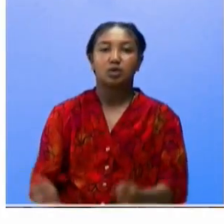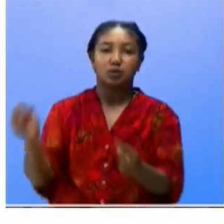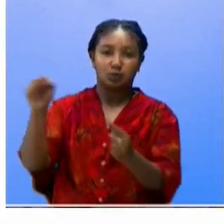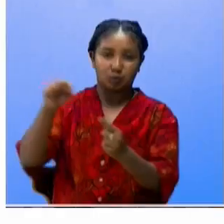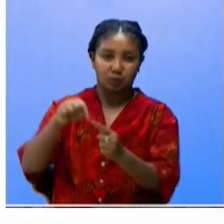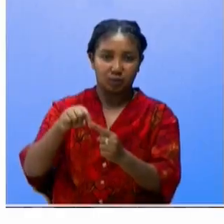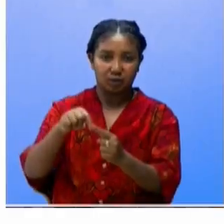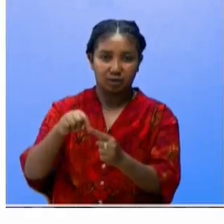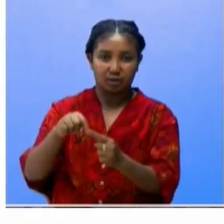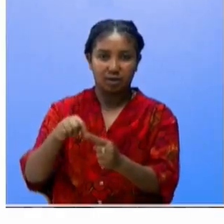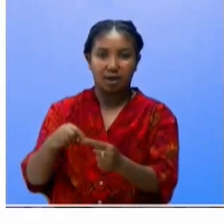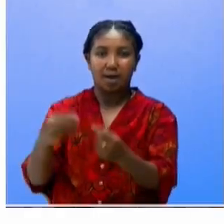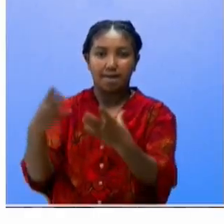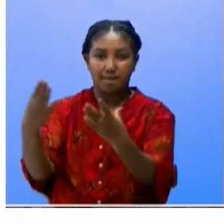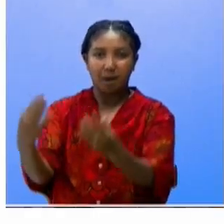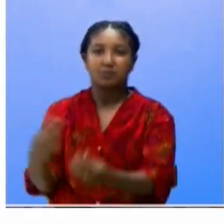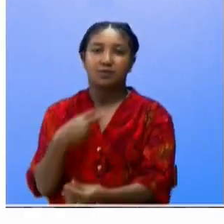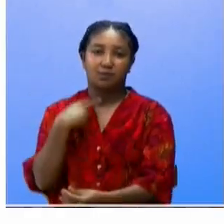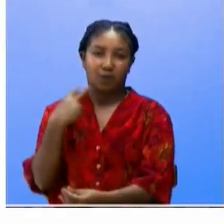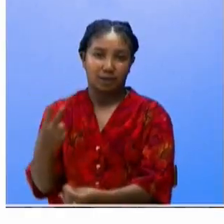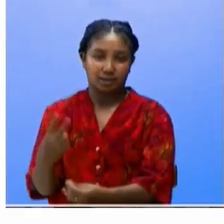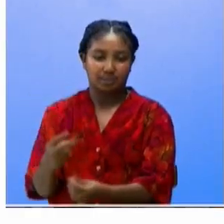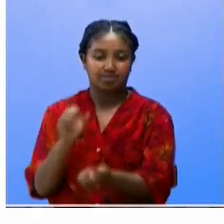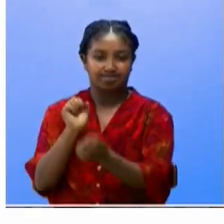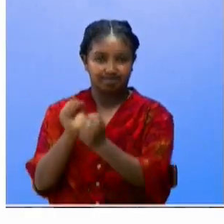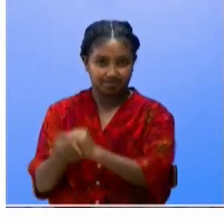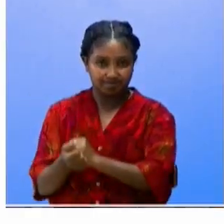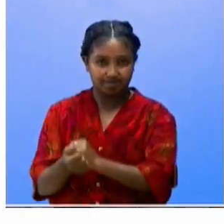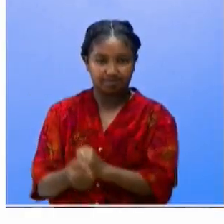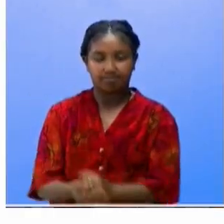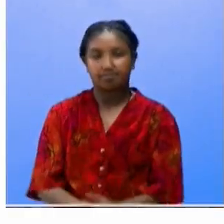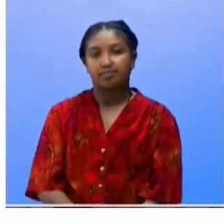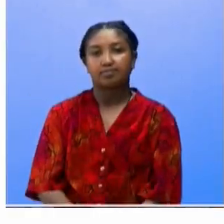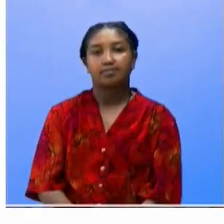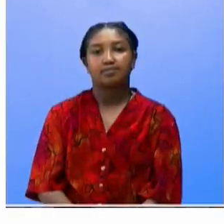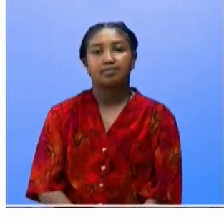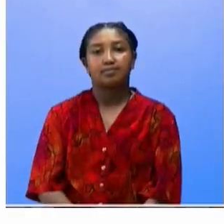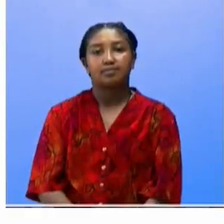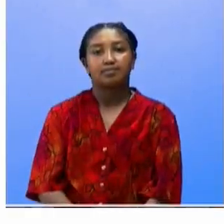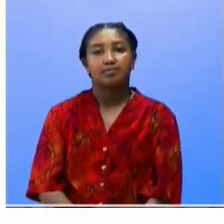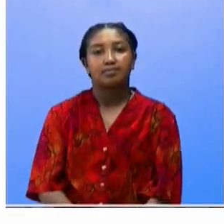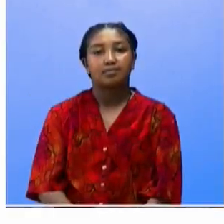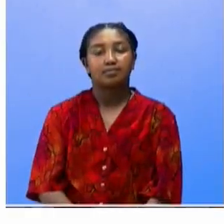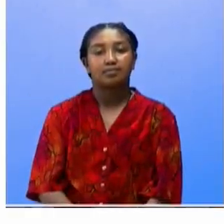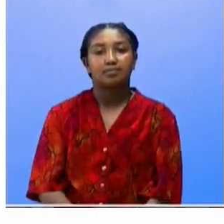into their passive voice. Passive voice.